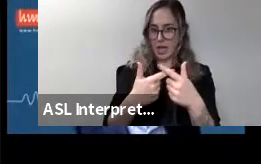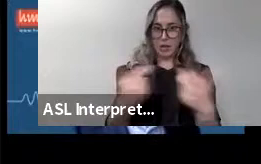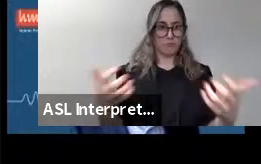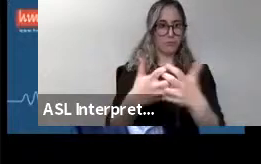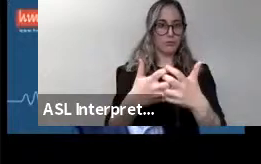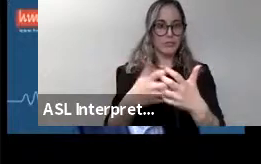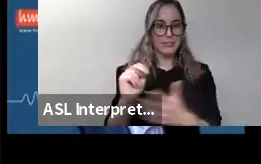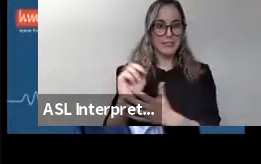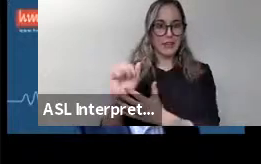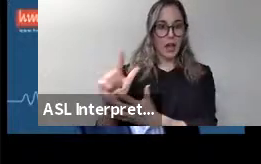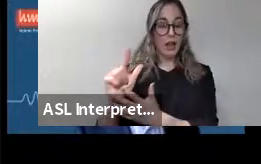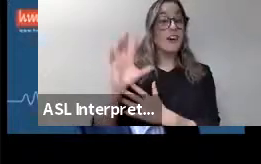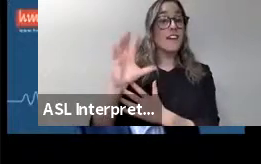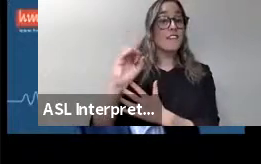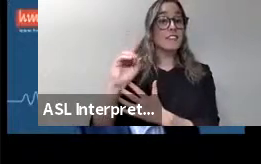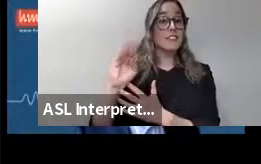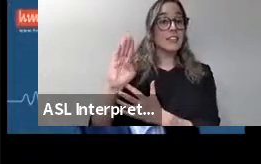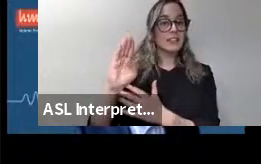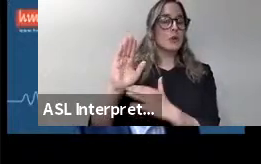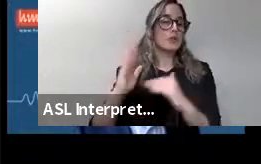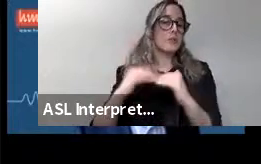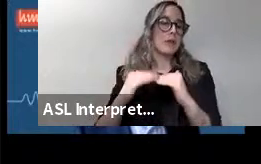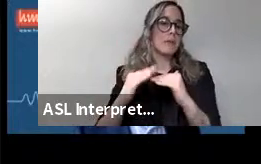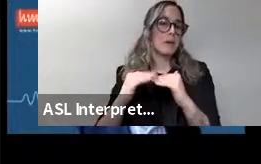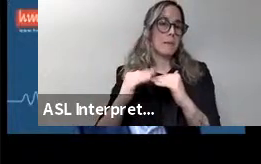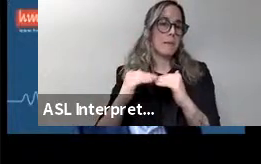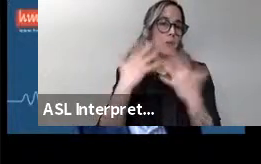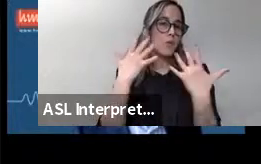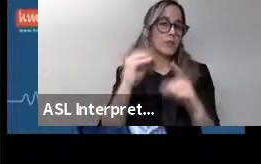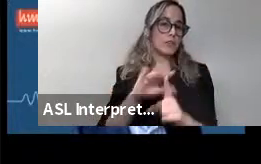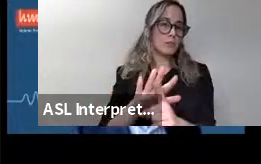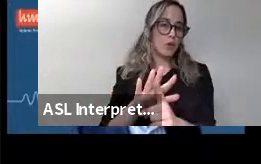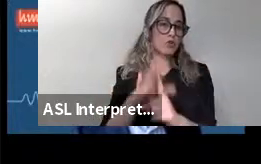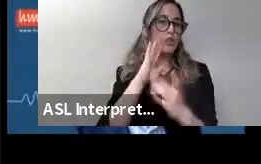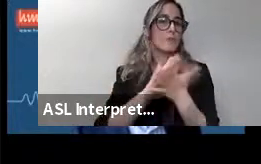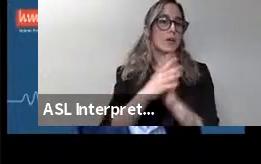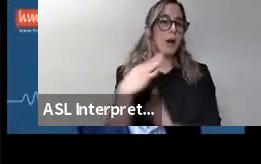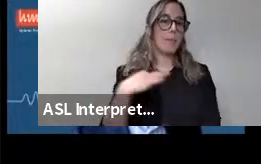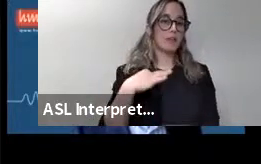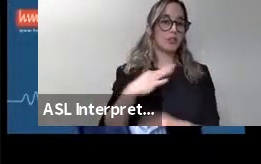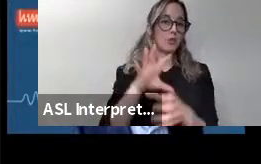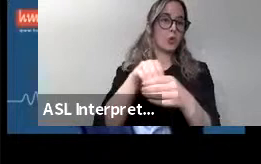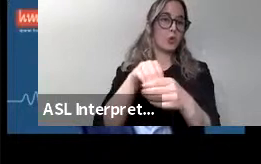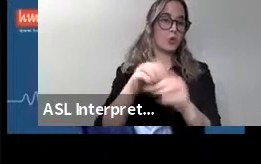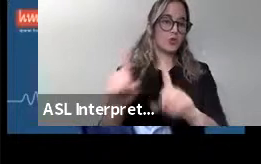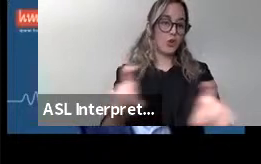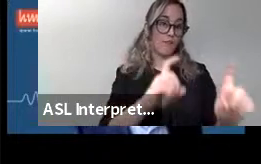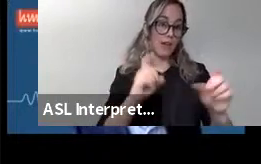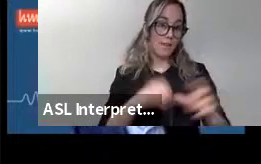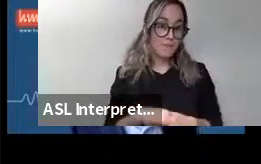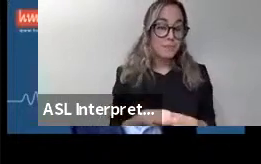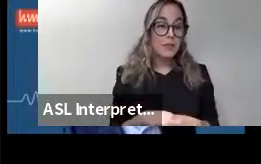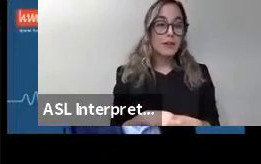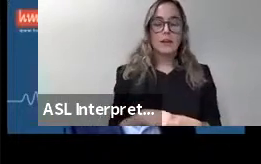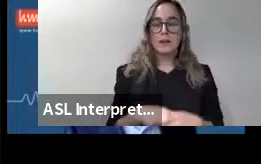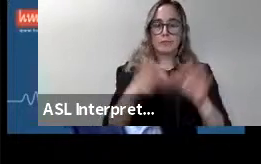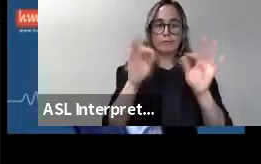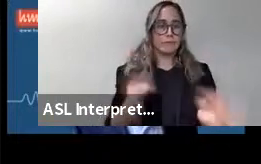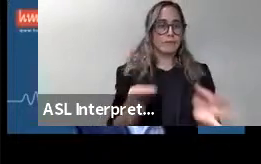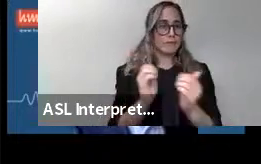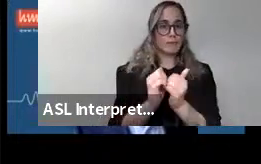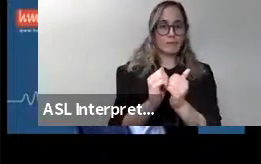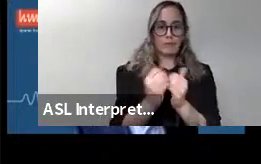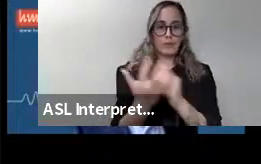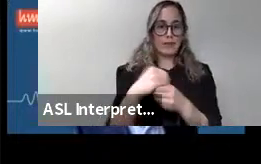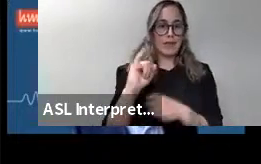of 50 decibels was chosen as the minimum noise exposure to be eligible for inclusion in the survey. To determine the noise model inputs,